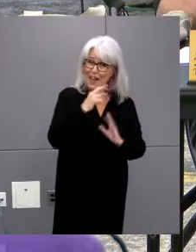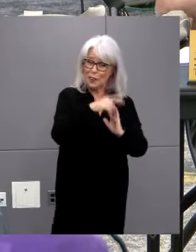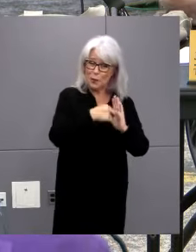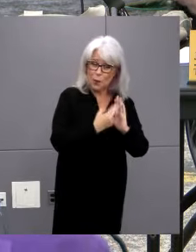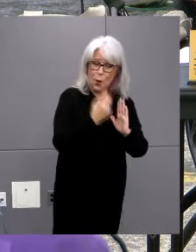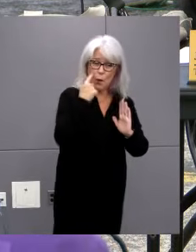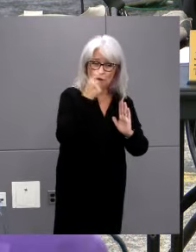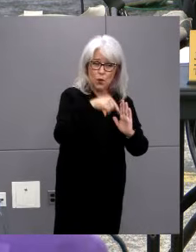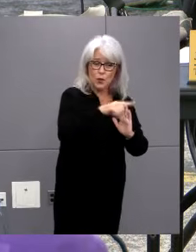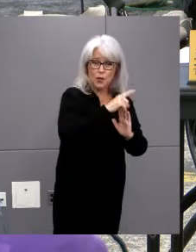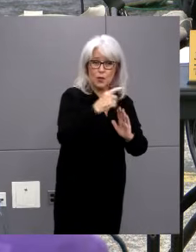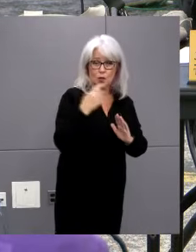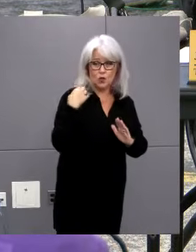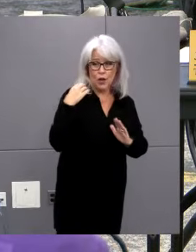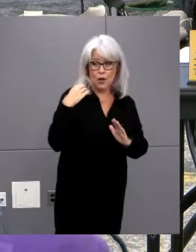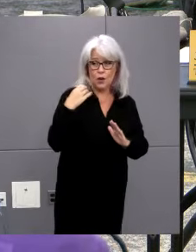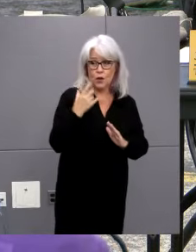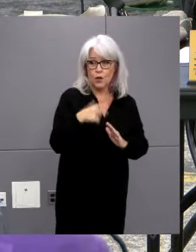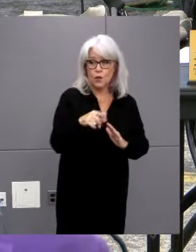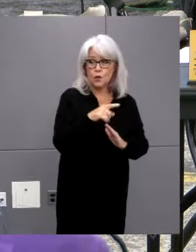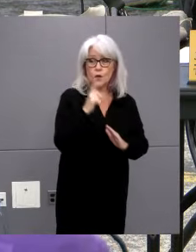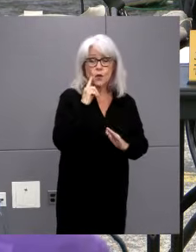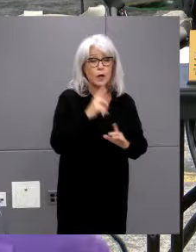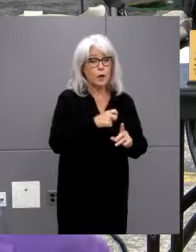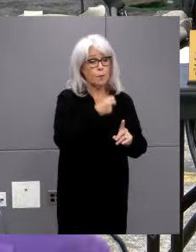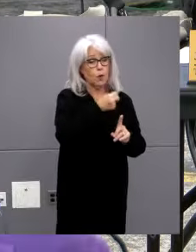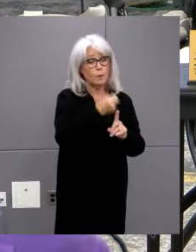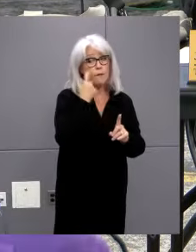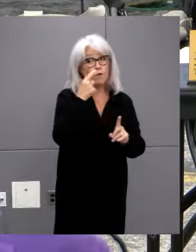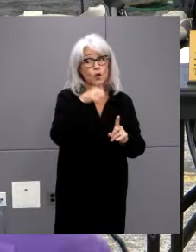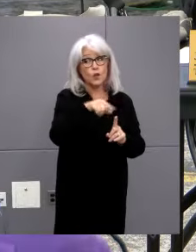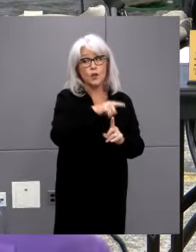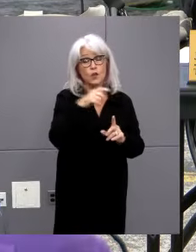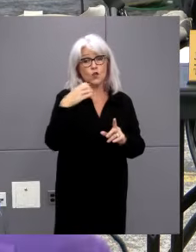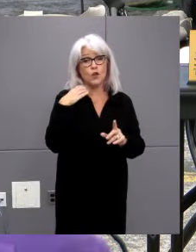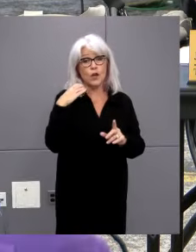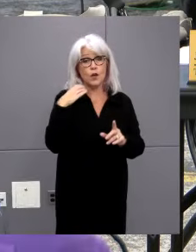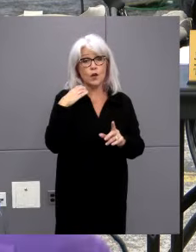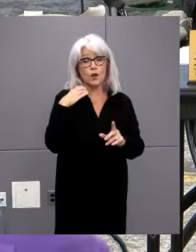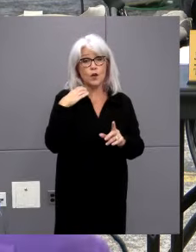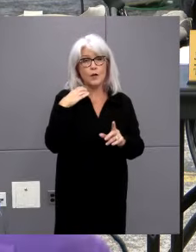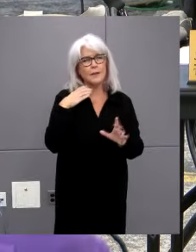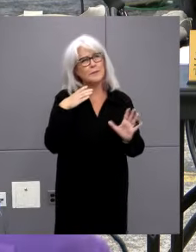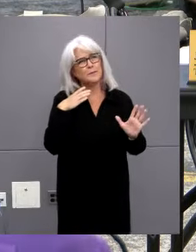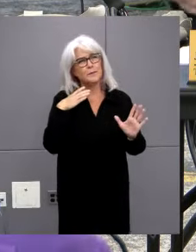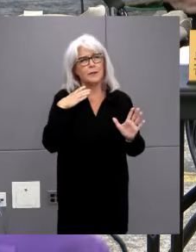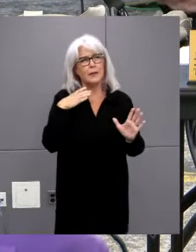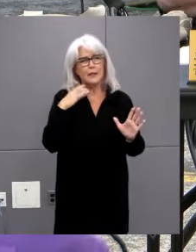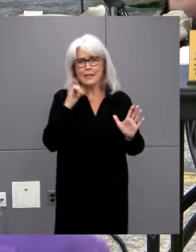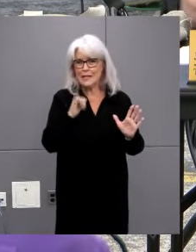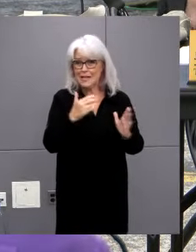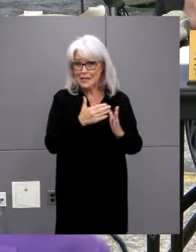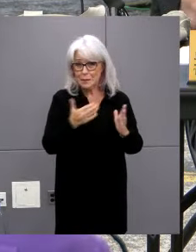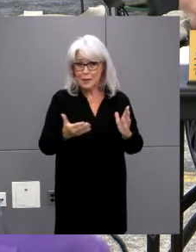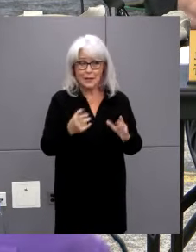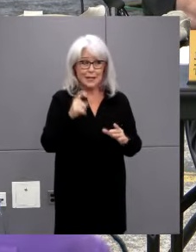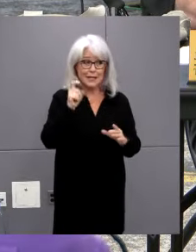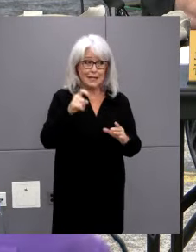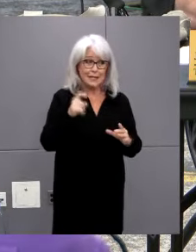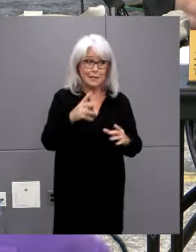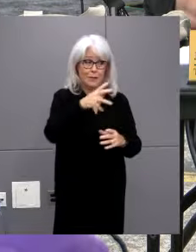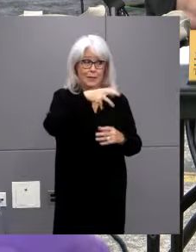So you're saying appointments for the chairperson to be over? So is that something that needs to be in the